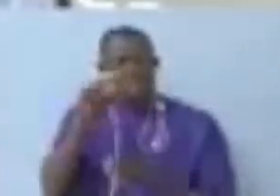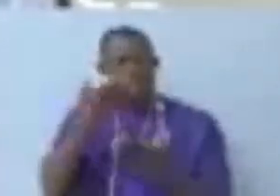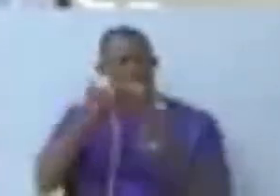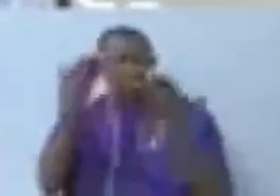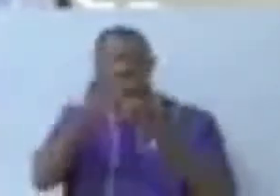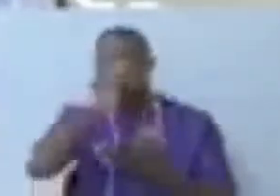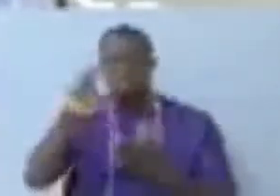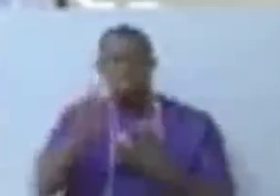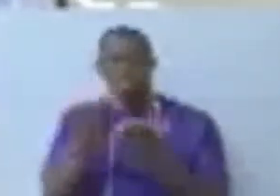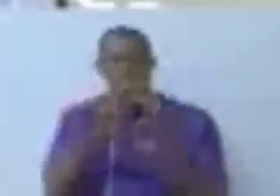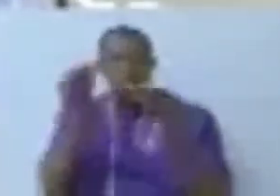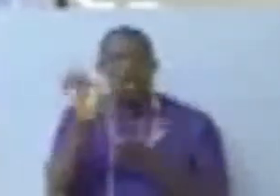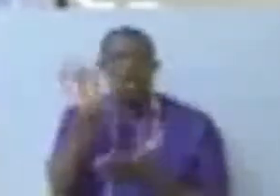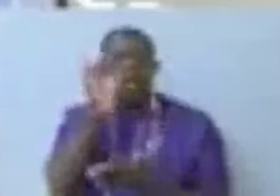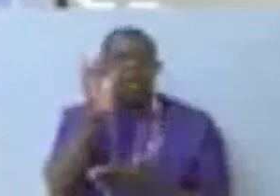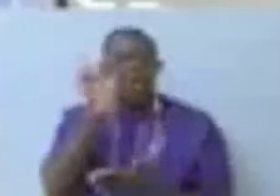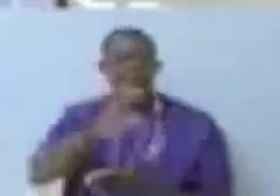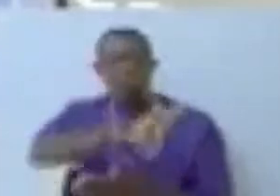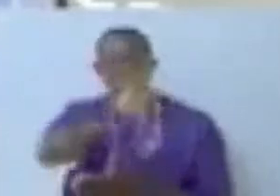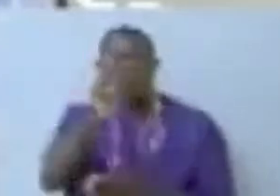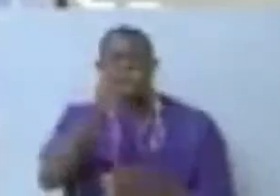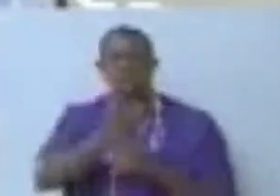patently unsatisfactory.